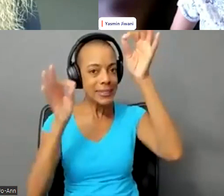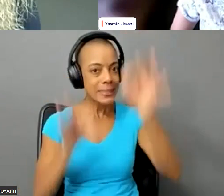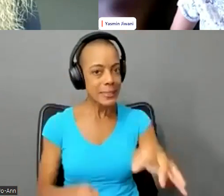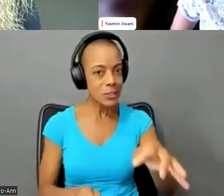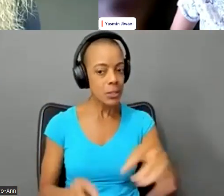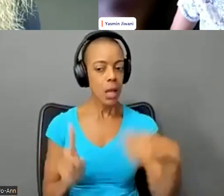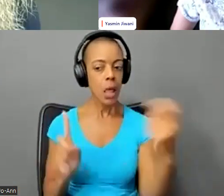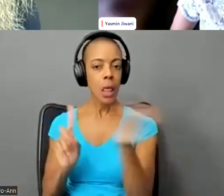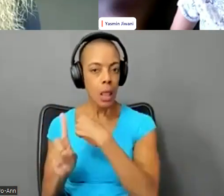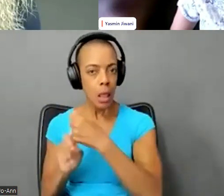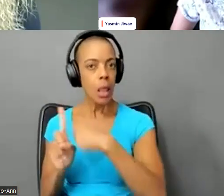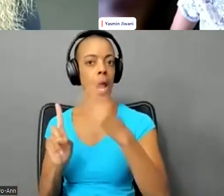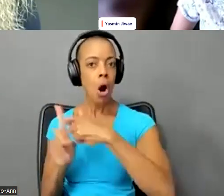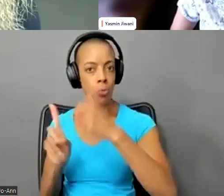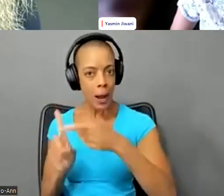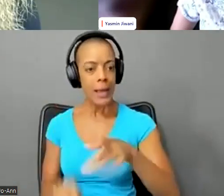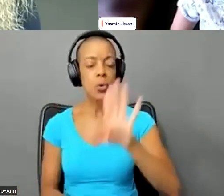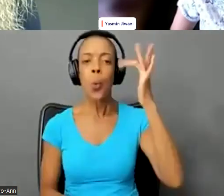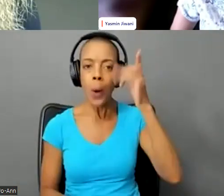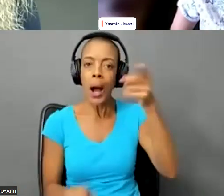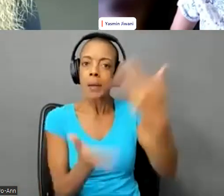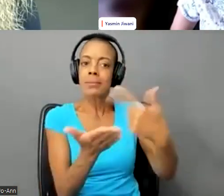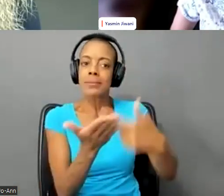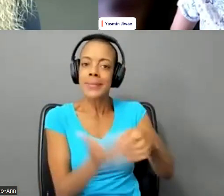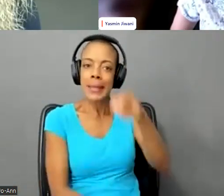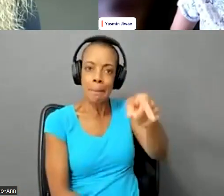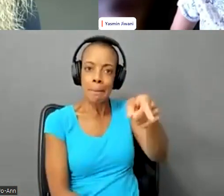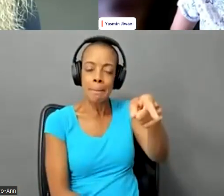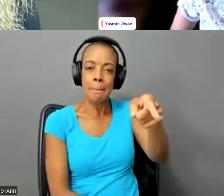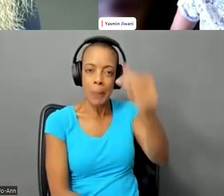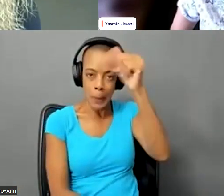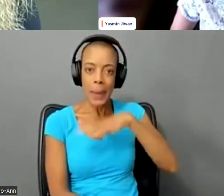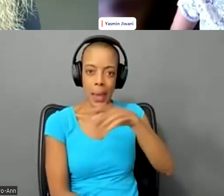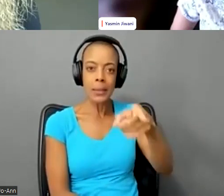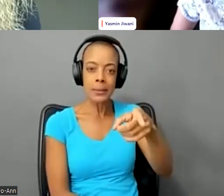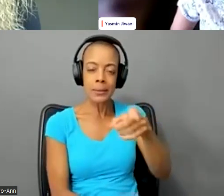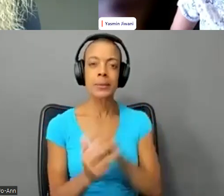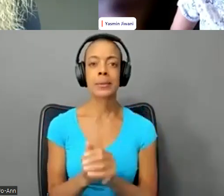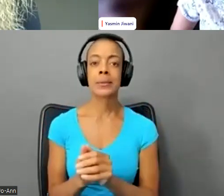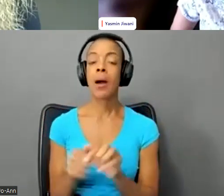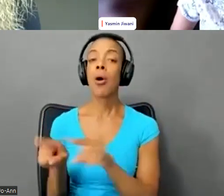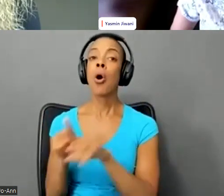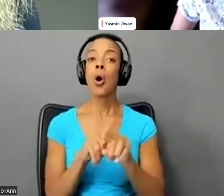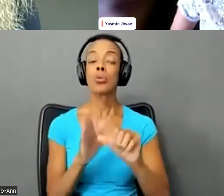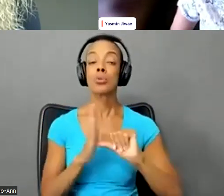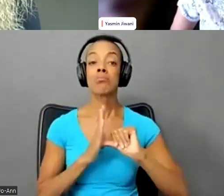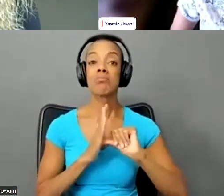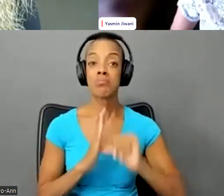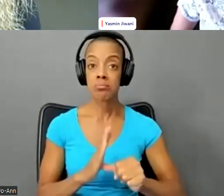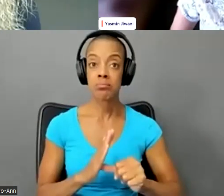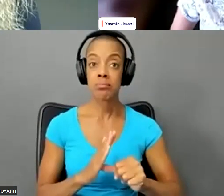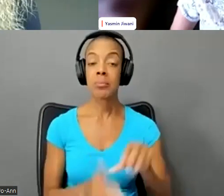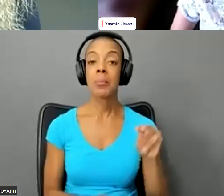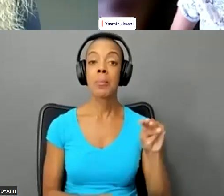abuse. And then I also want to just reinforce the power that the media, social